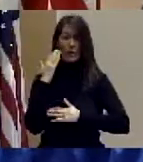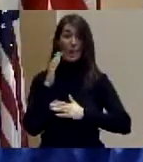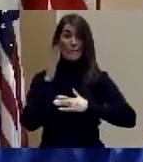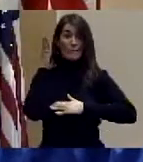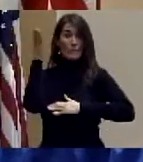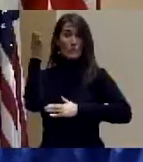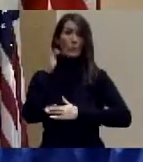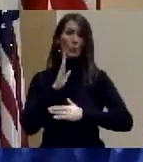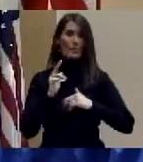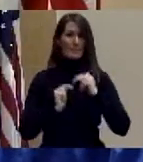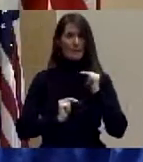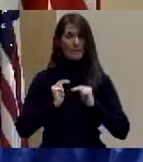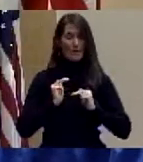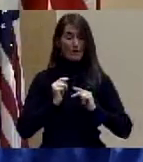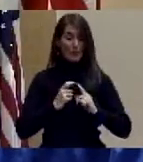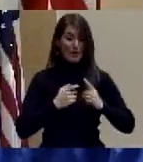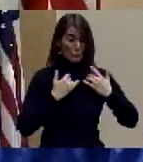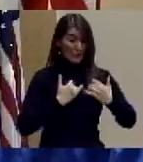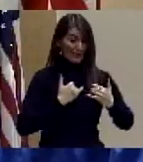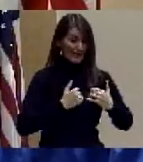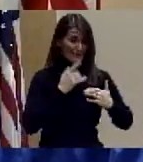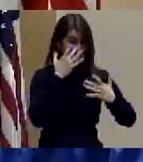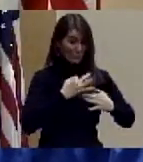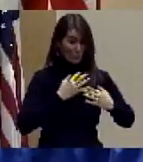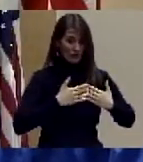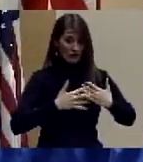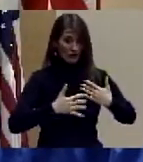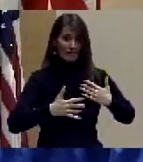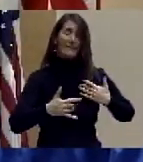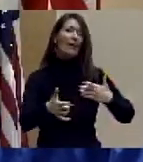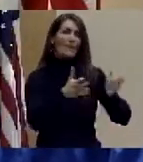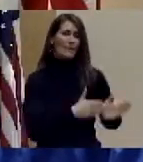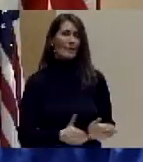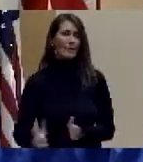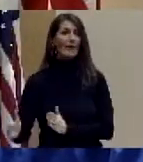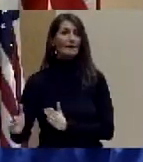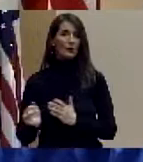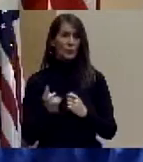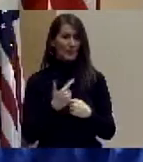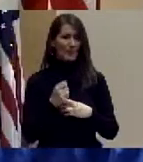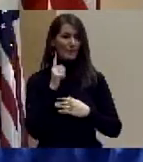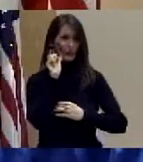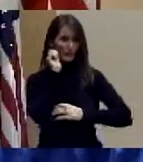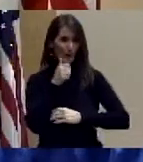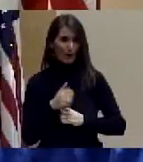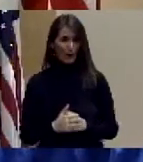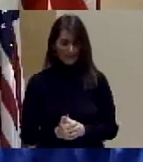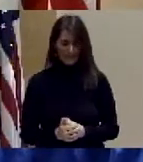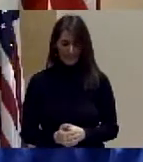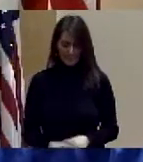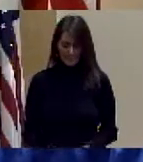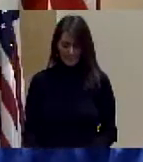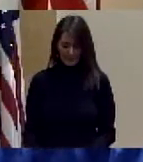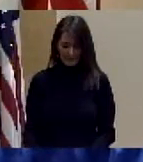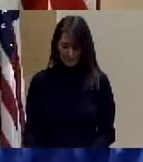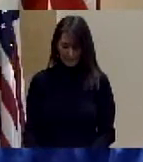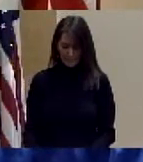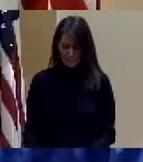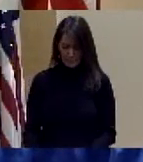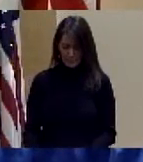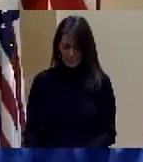built on the decisions we make today and the plans we make for tomorrow.